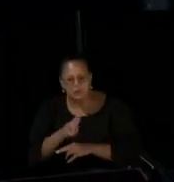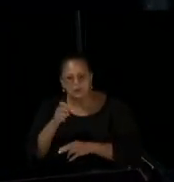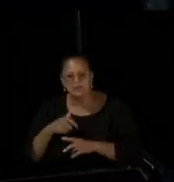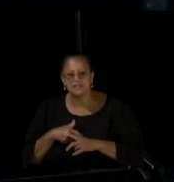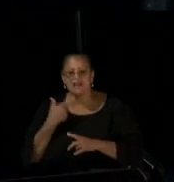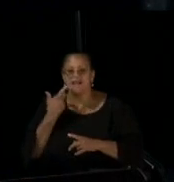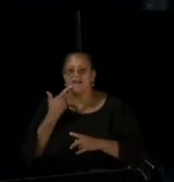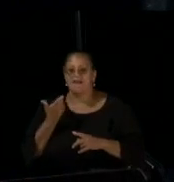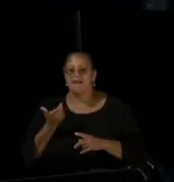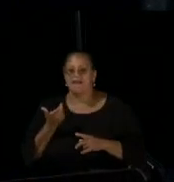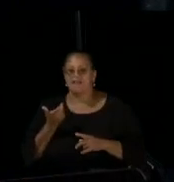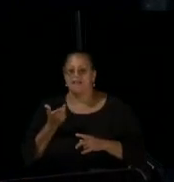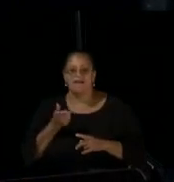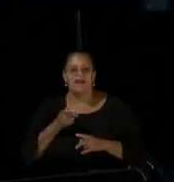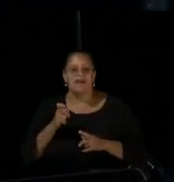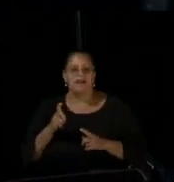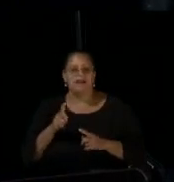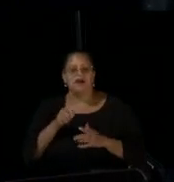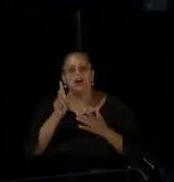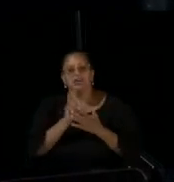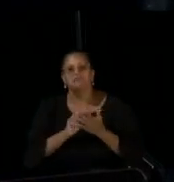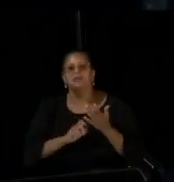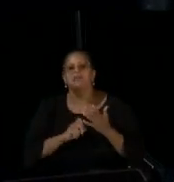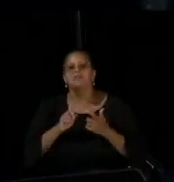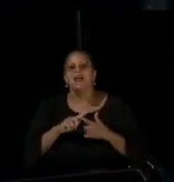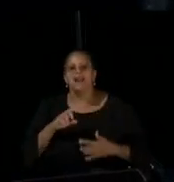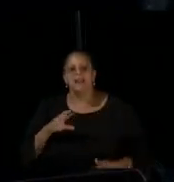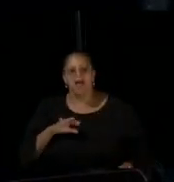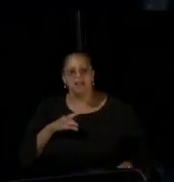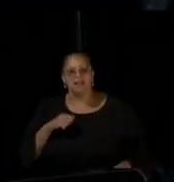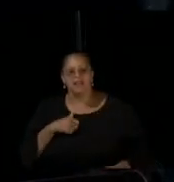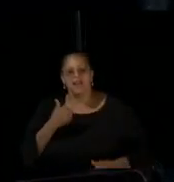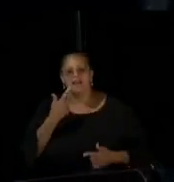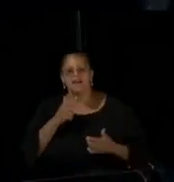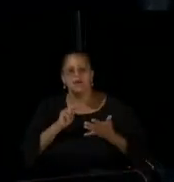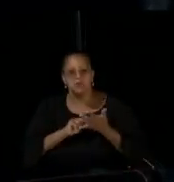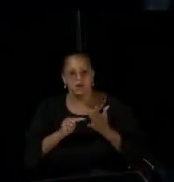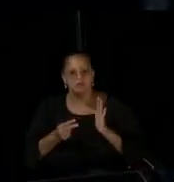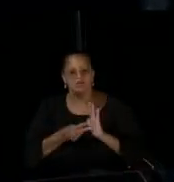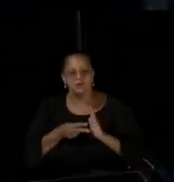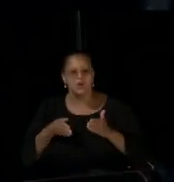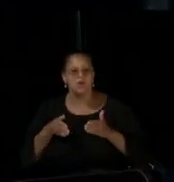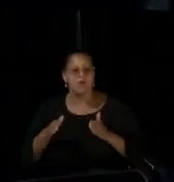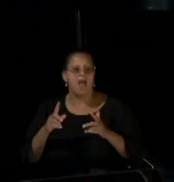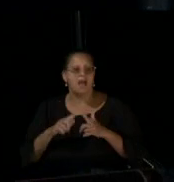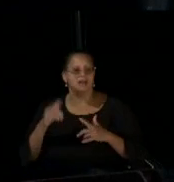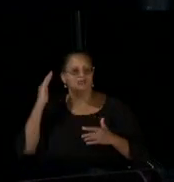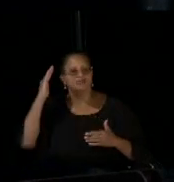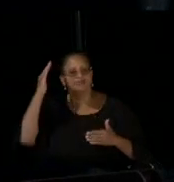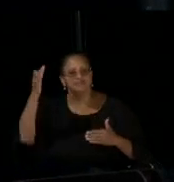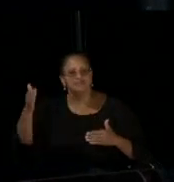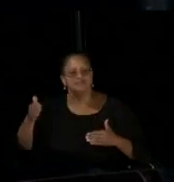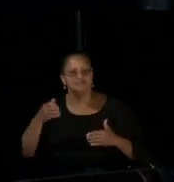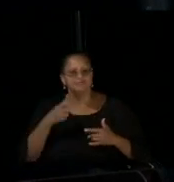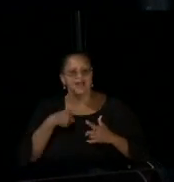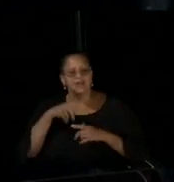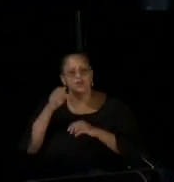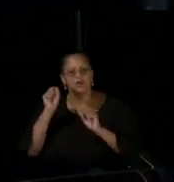artful, elegant, and purposeful way to make a better life for those that you are in your sphere of